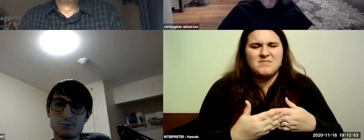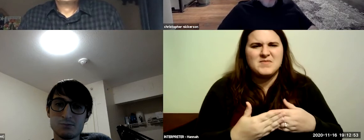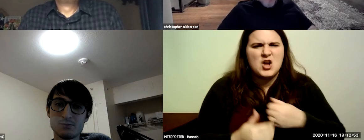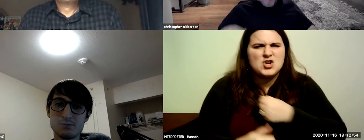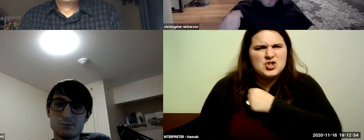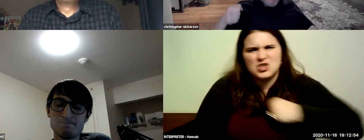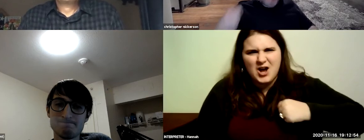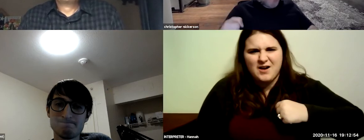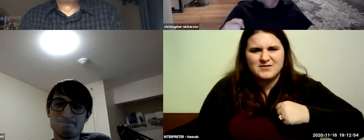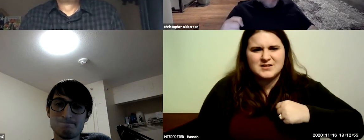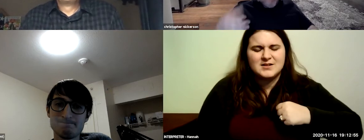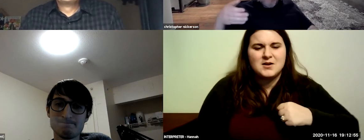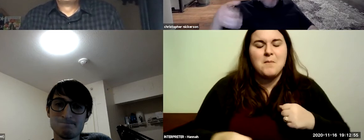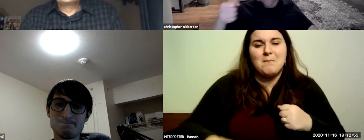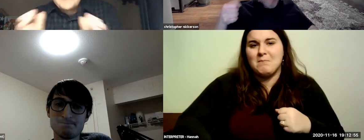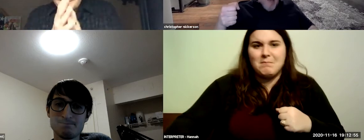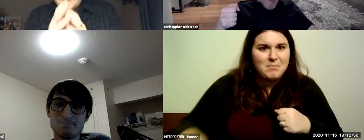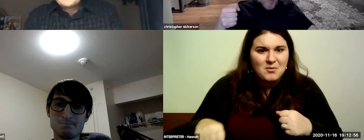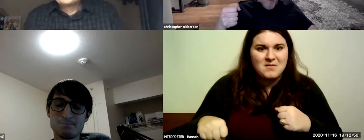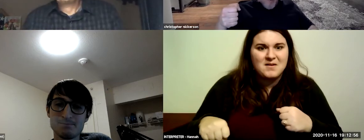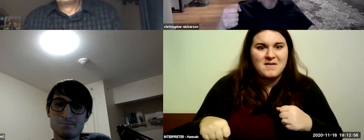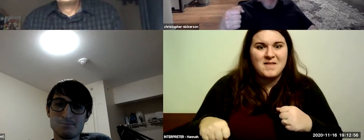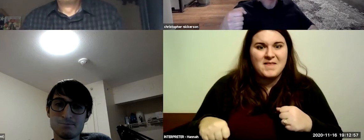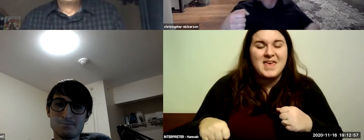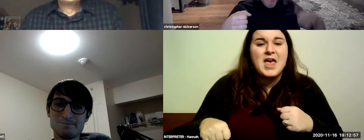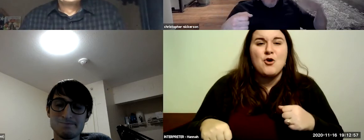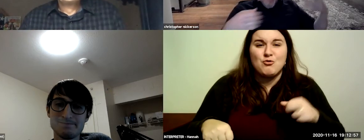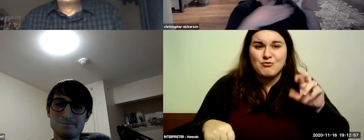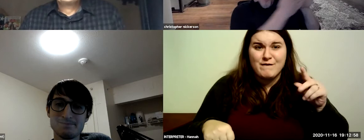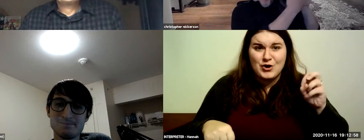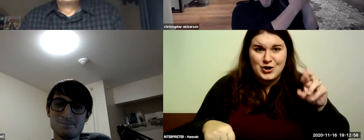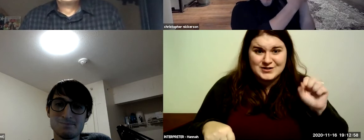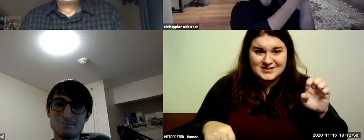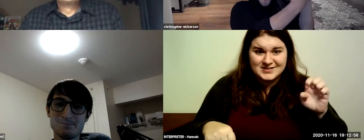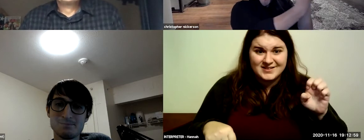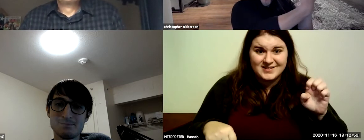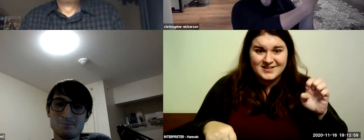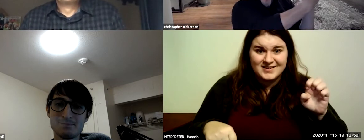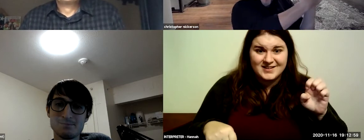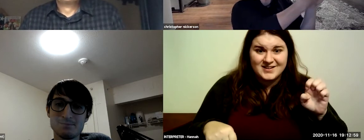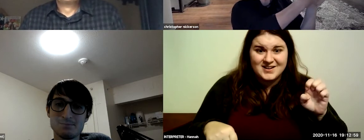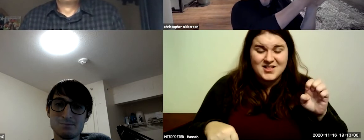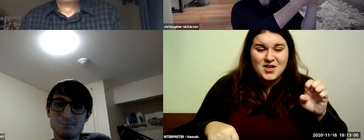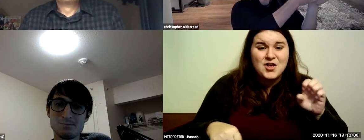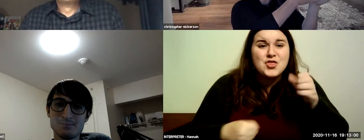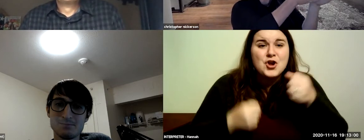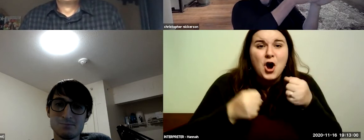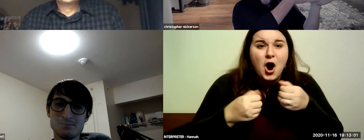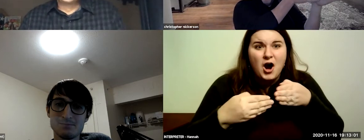it into park really quick. And when I shoved it into park, it bounced back into reverse. And I got out of the car and I just watched the car roll backward. The